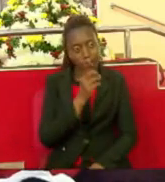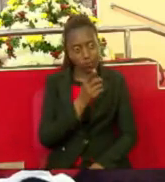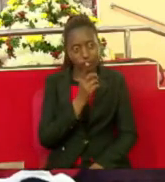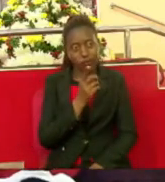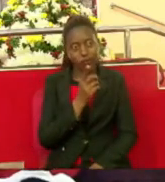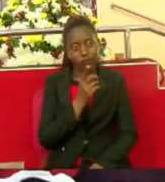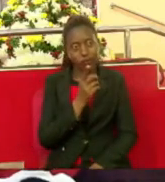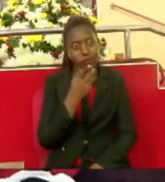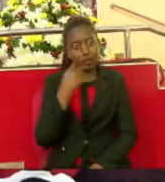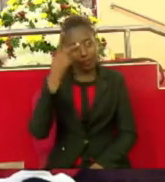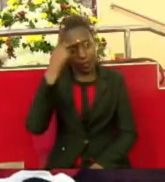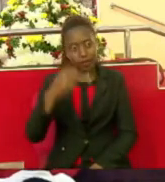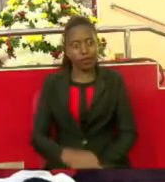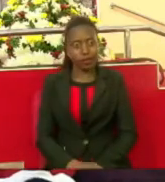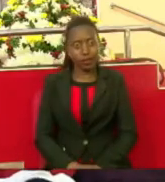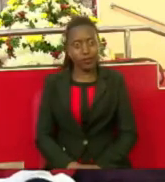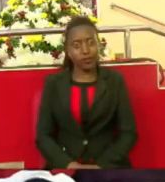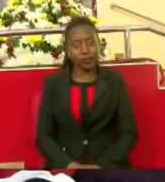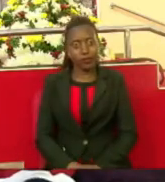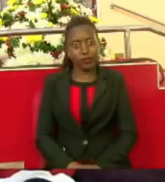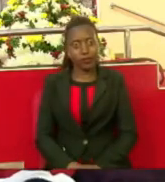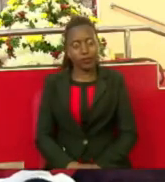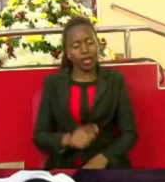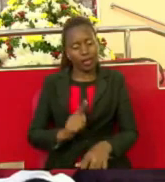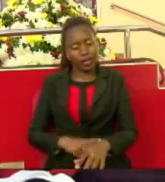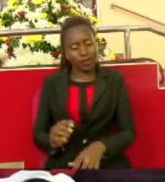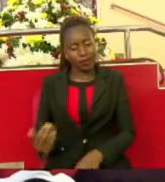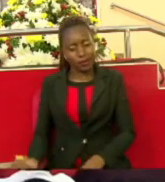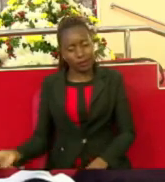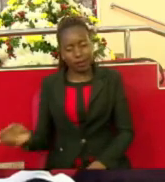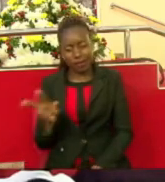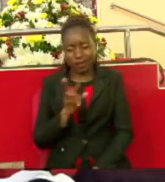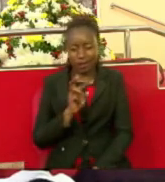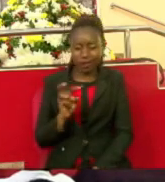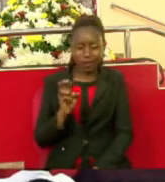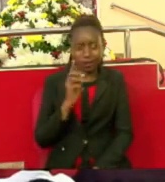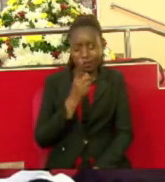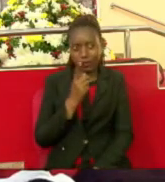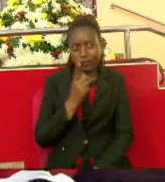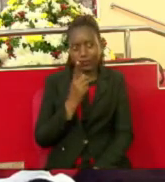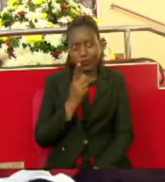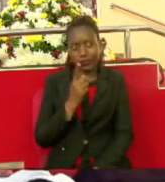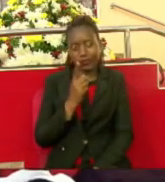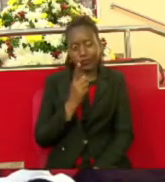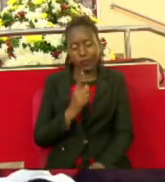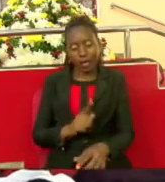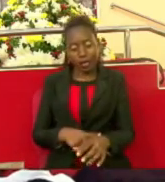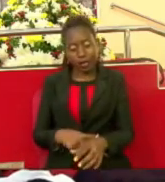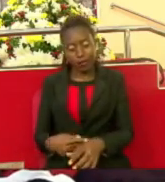It is the parent. And when they see you, if when you get to the house, there